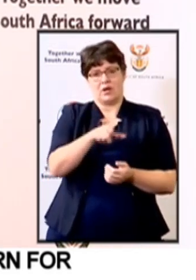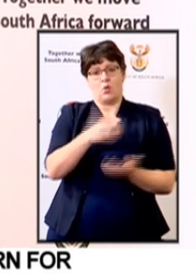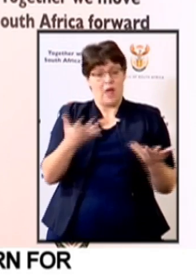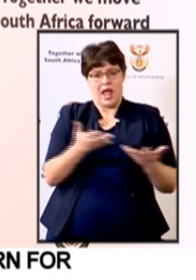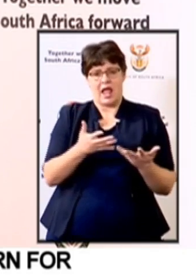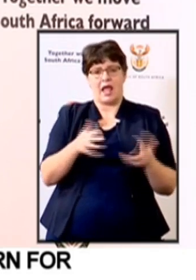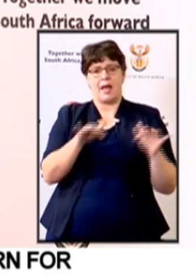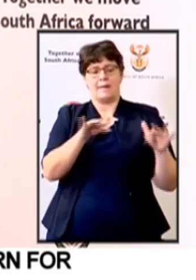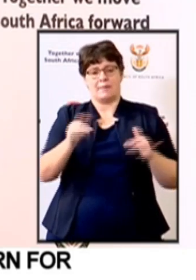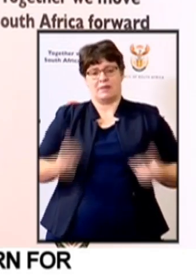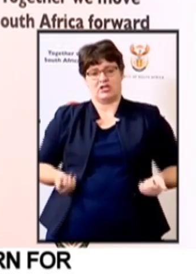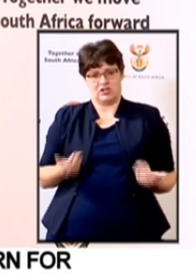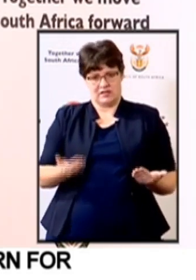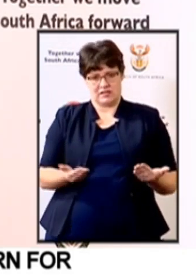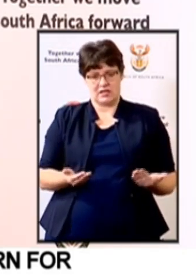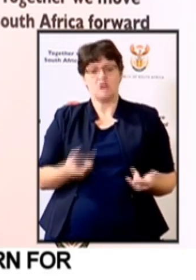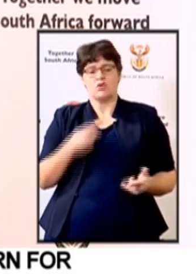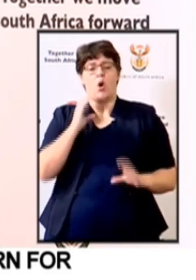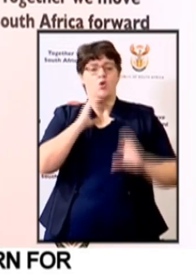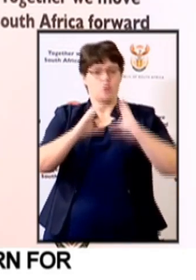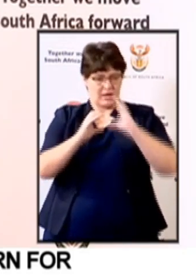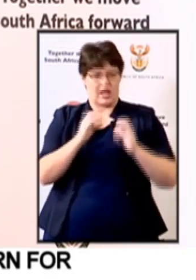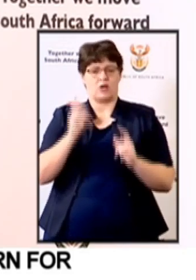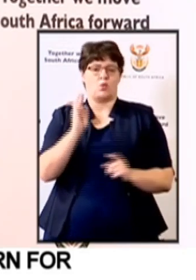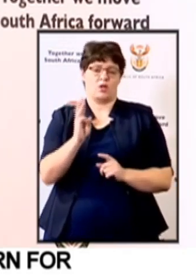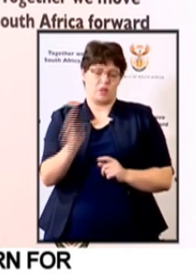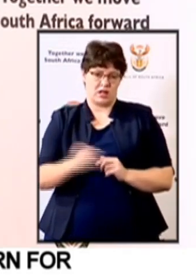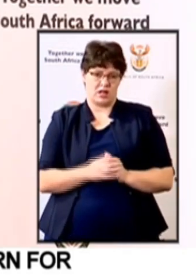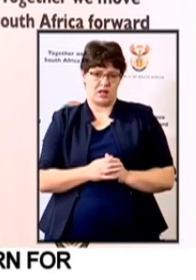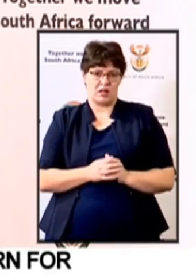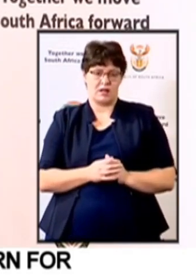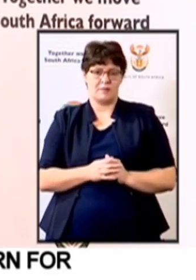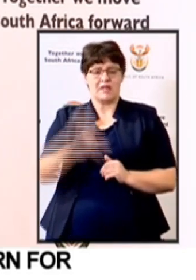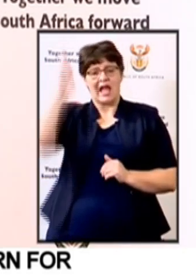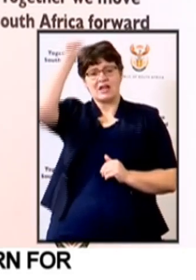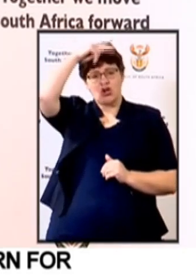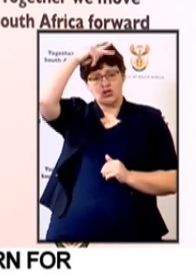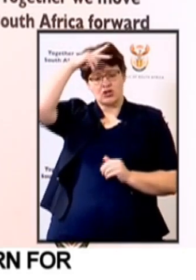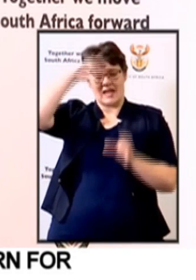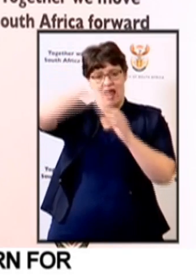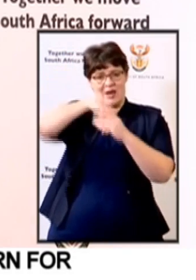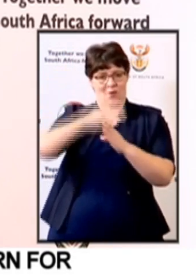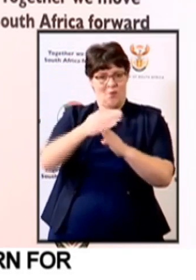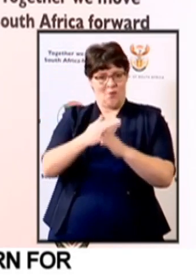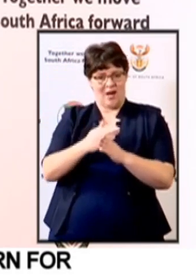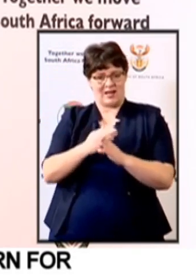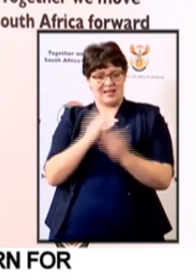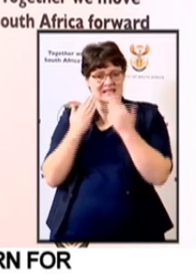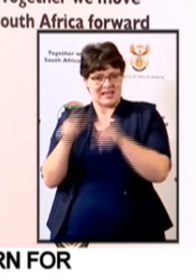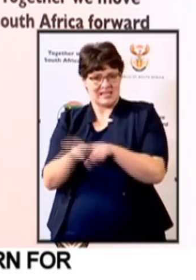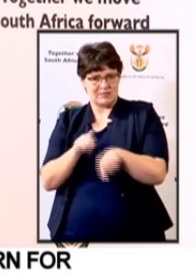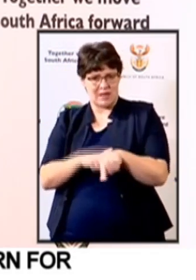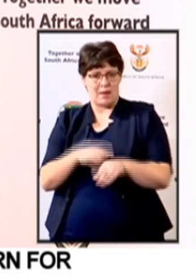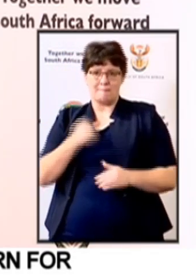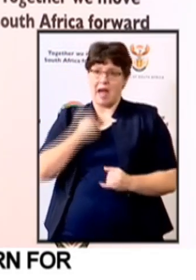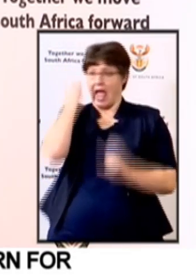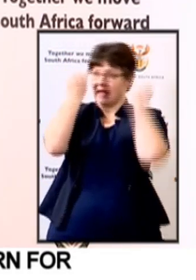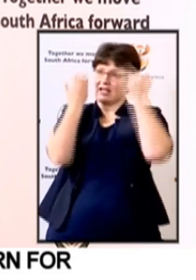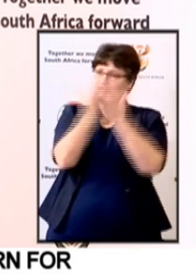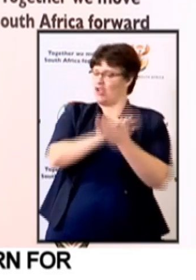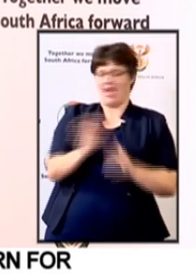service. So we will be communicating in relation to that. The issue of graduate interns will also be communicating. I don't want to share my ideas at this